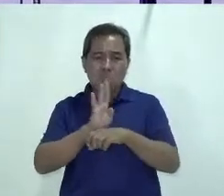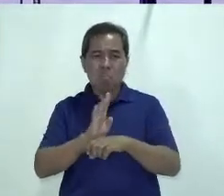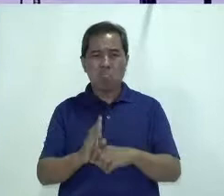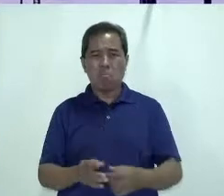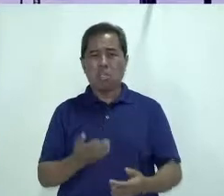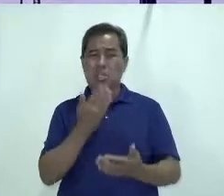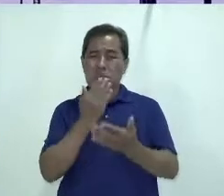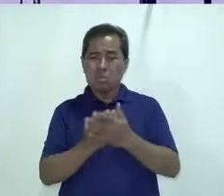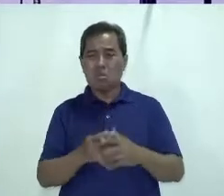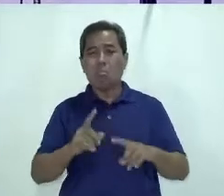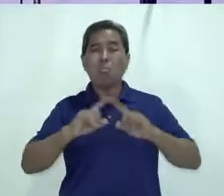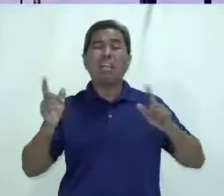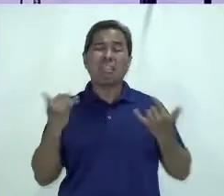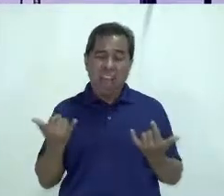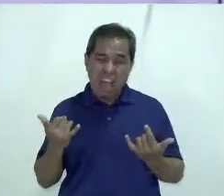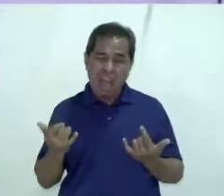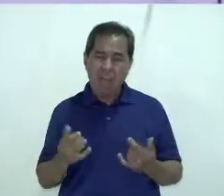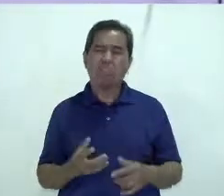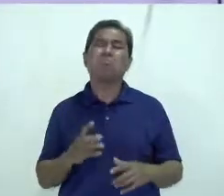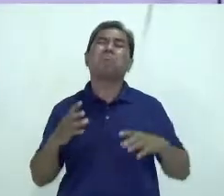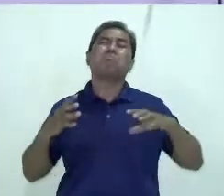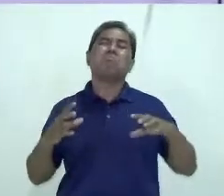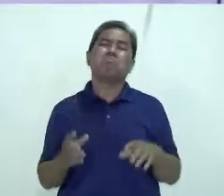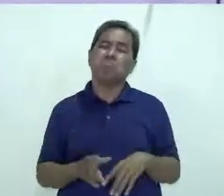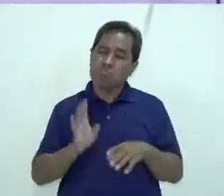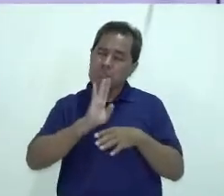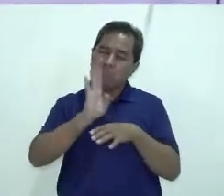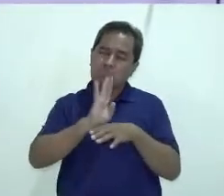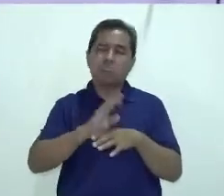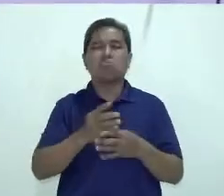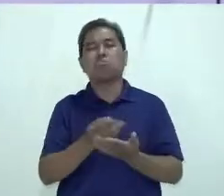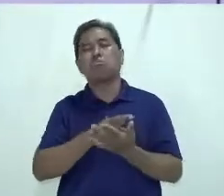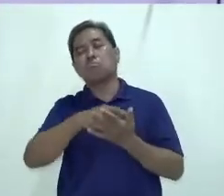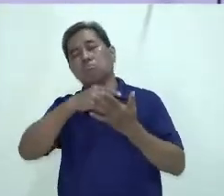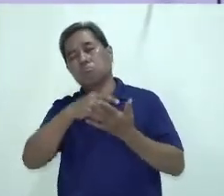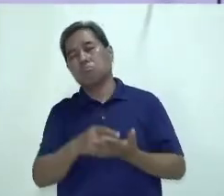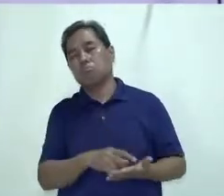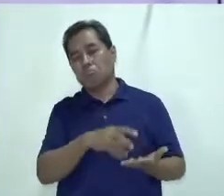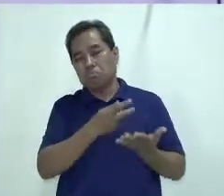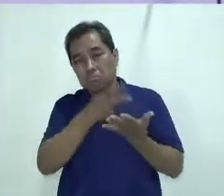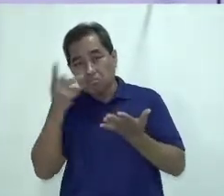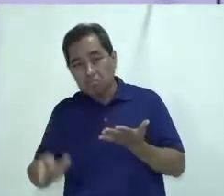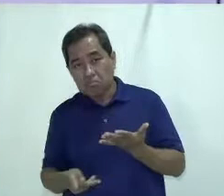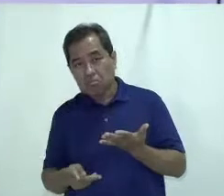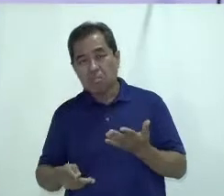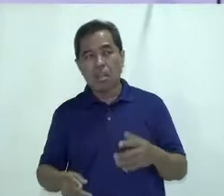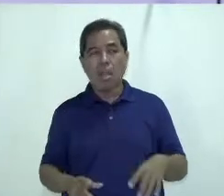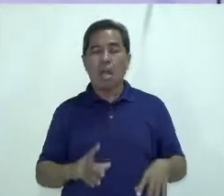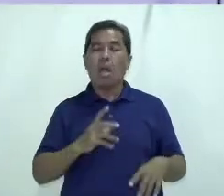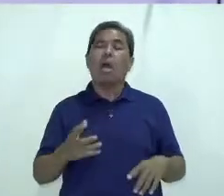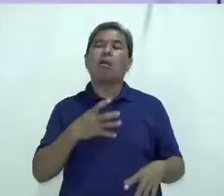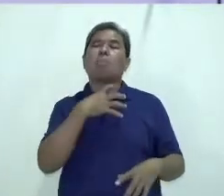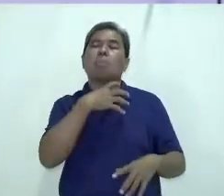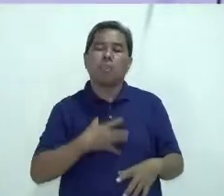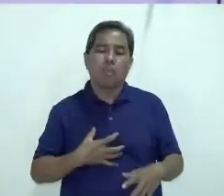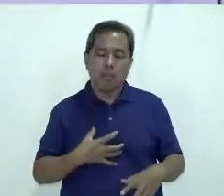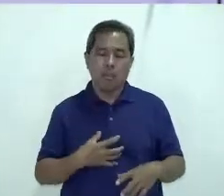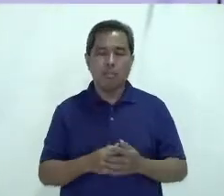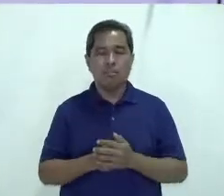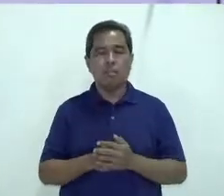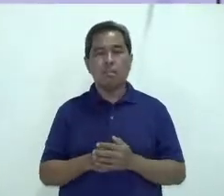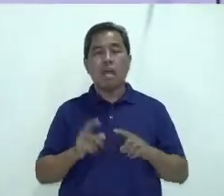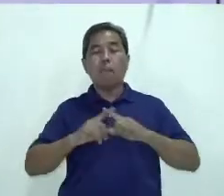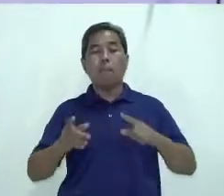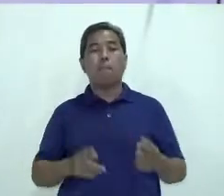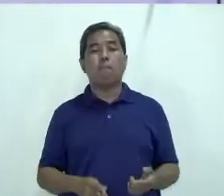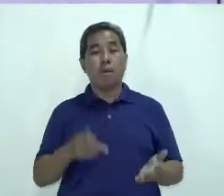be discouraged, to feel down, definitely not to praise God. But